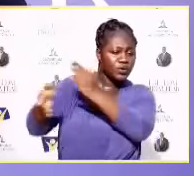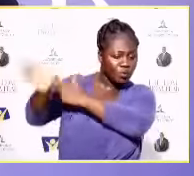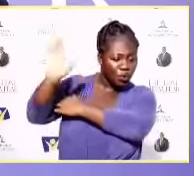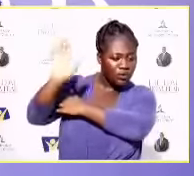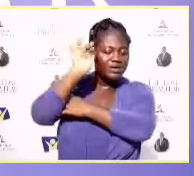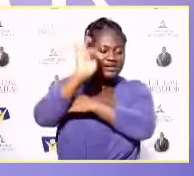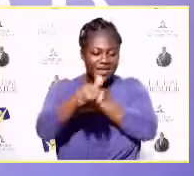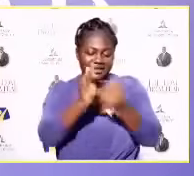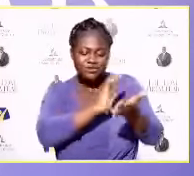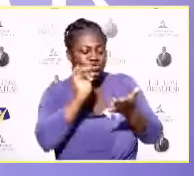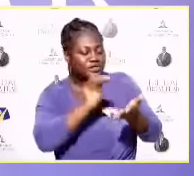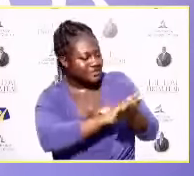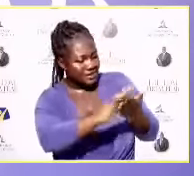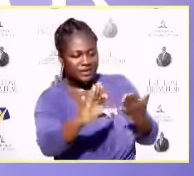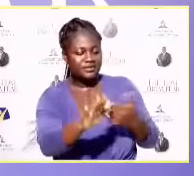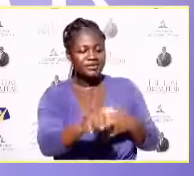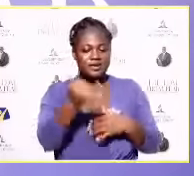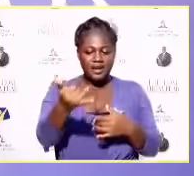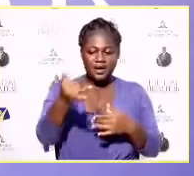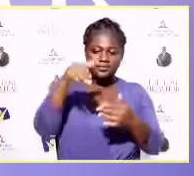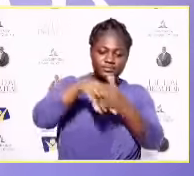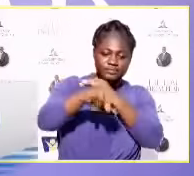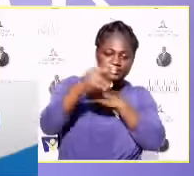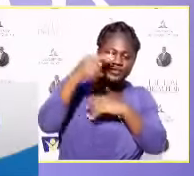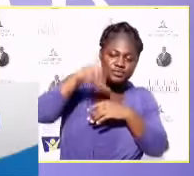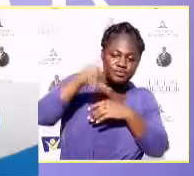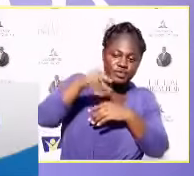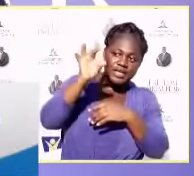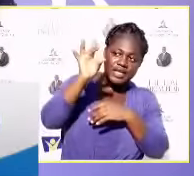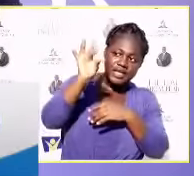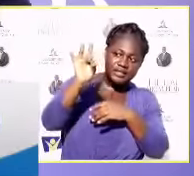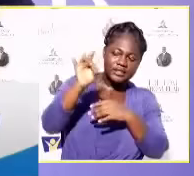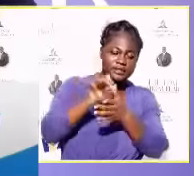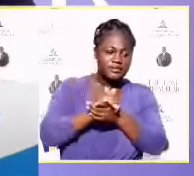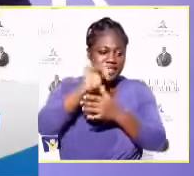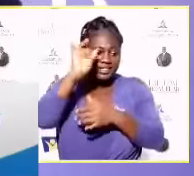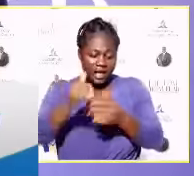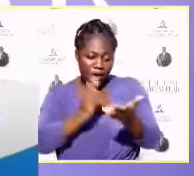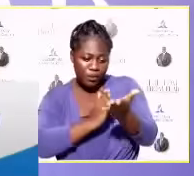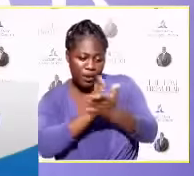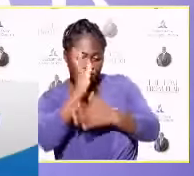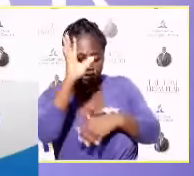Now let's read verse 8. For that righteous man,